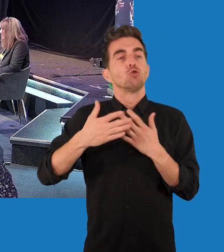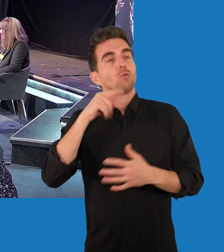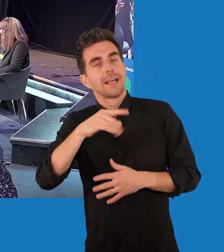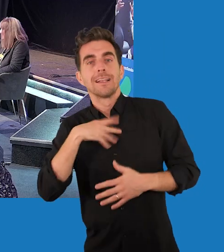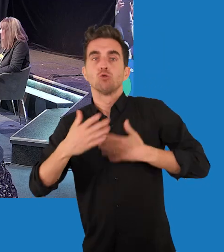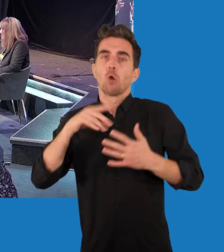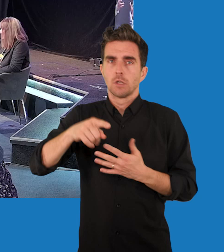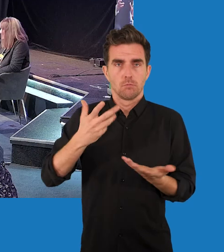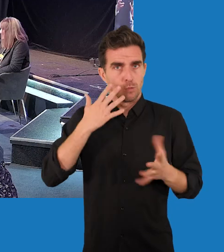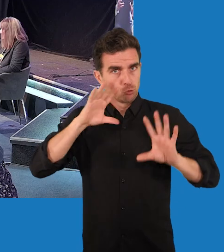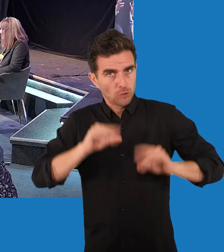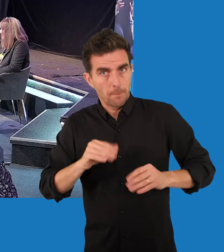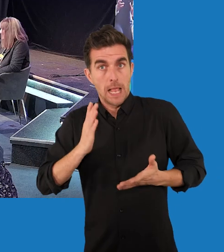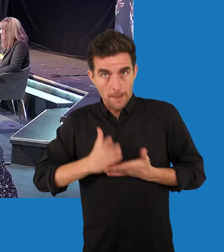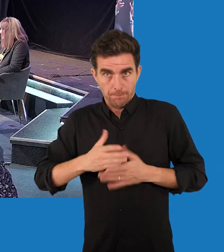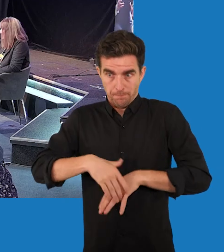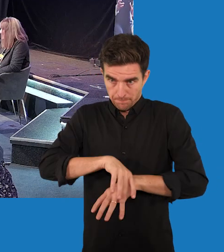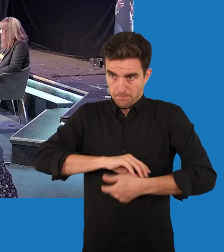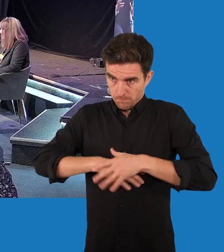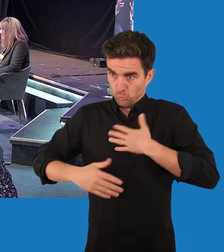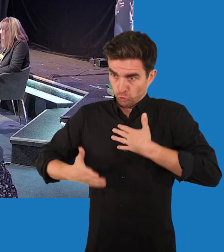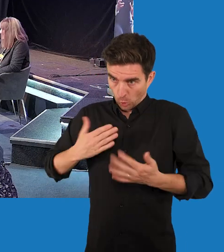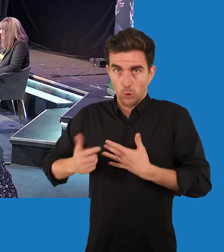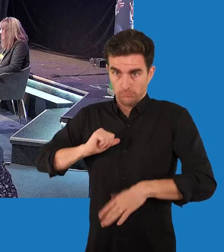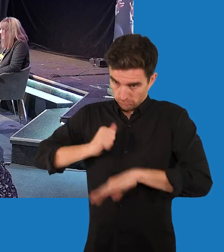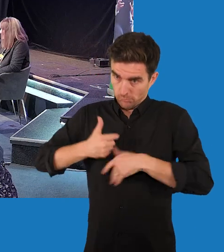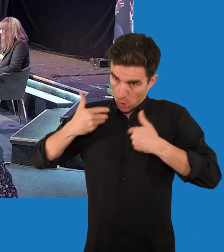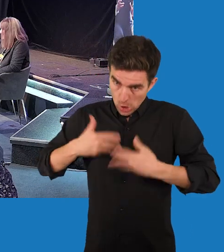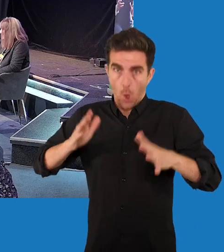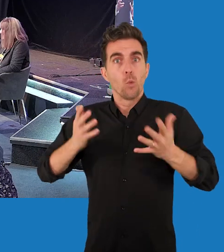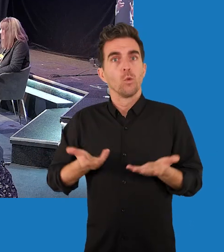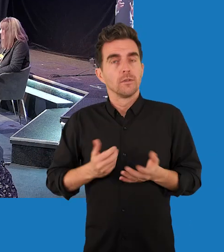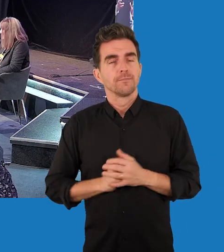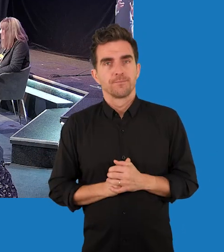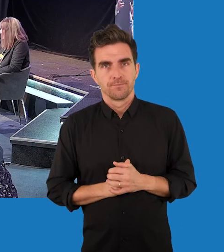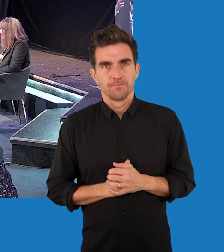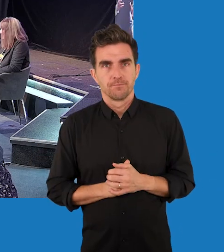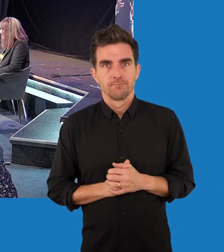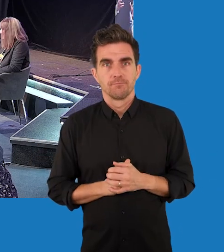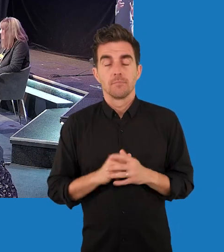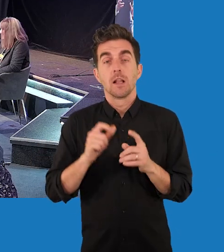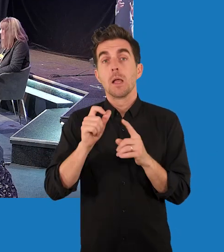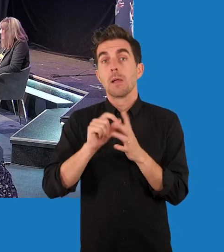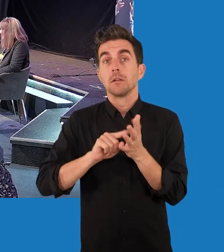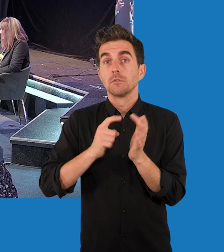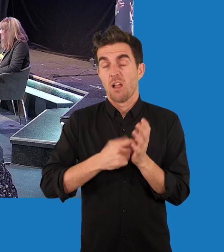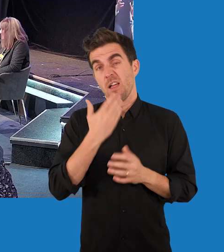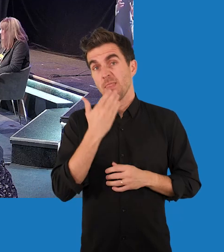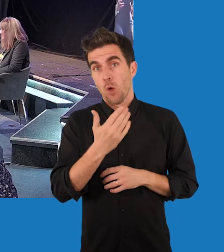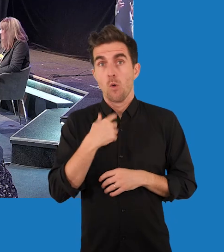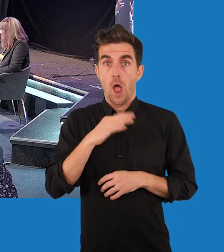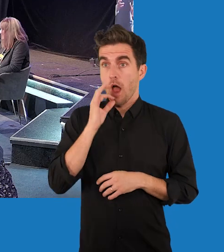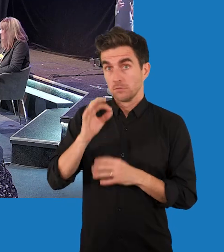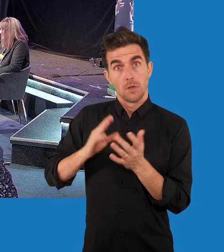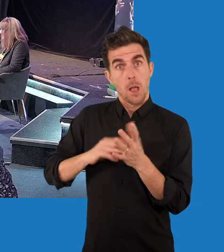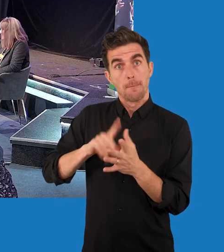talking about addressing health inequalities and actually do something about health inequalities? Peter, thank you for